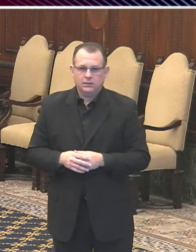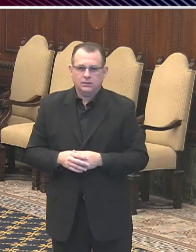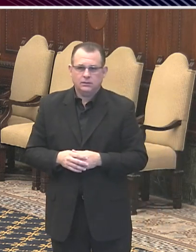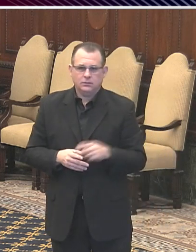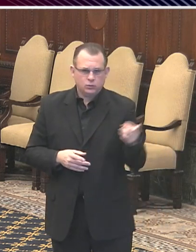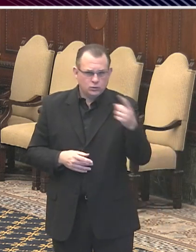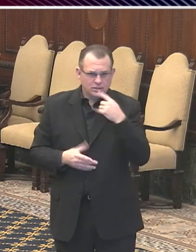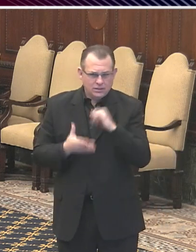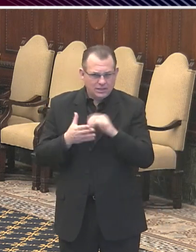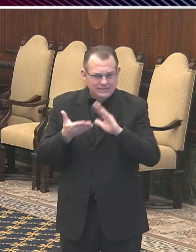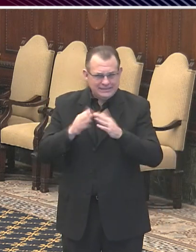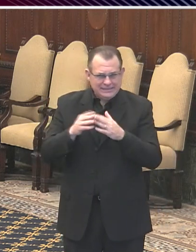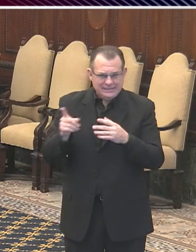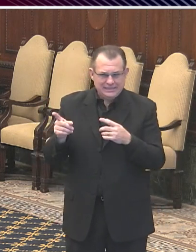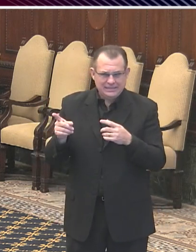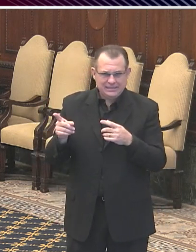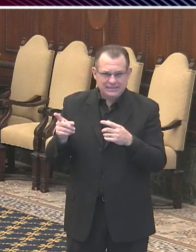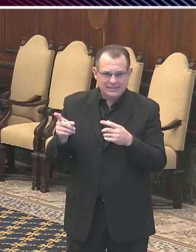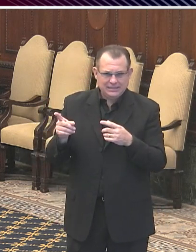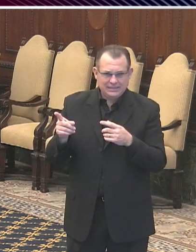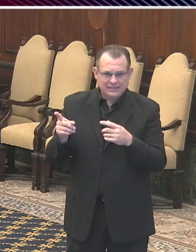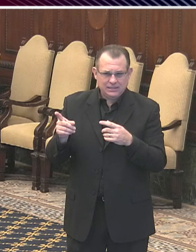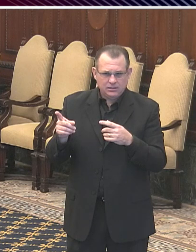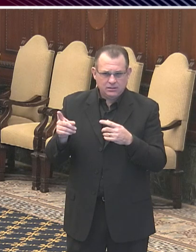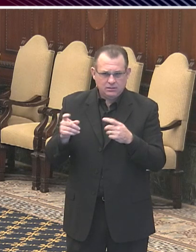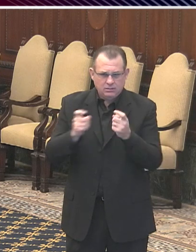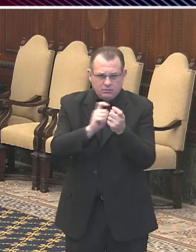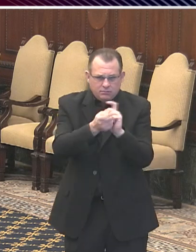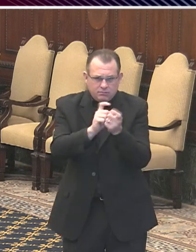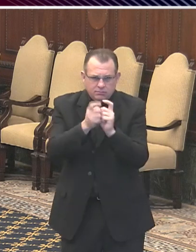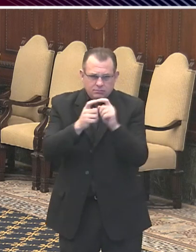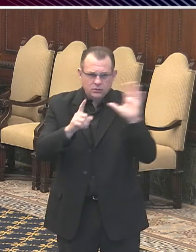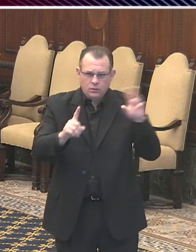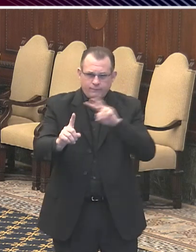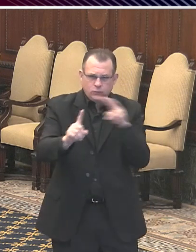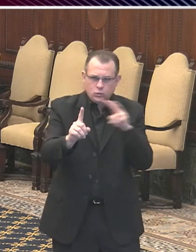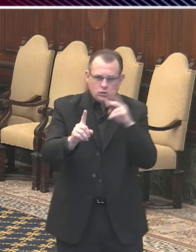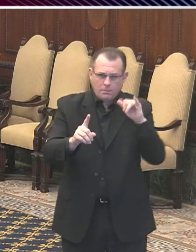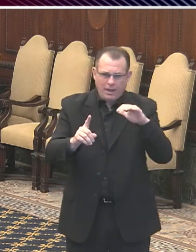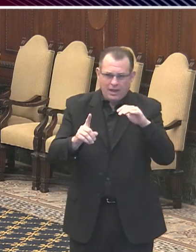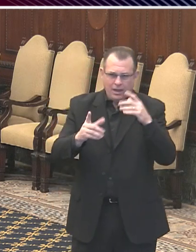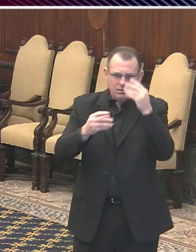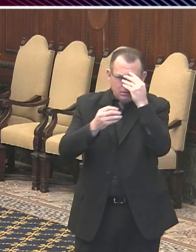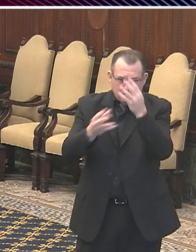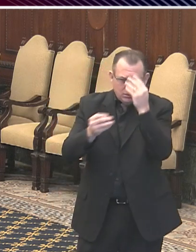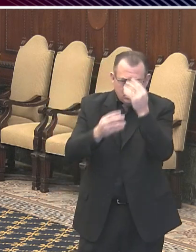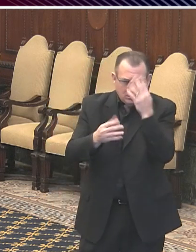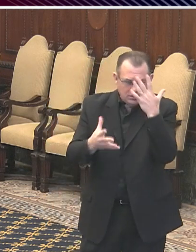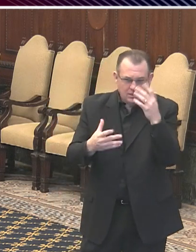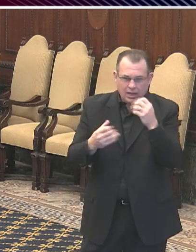city is reevaluating their posture on letting the community know how many people have